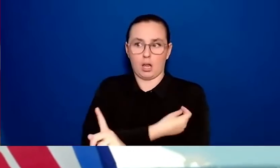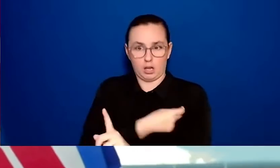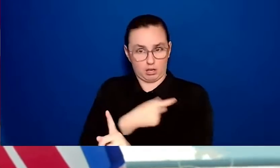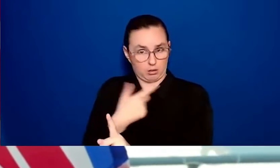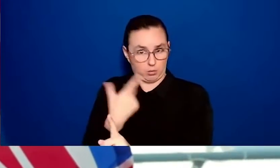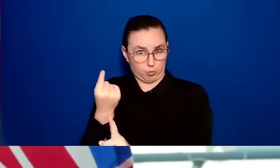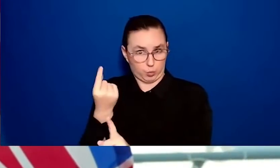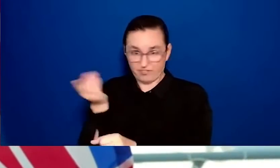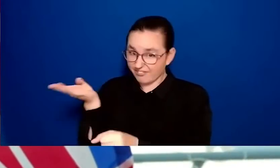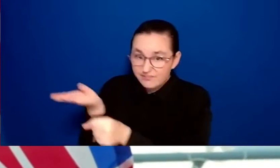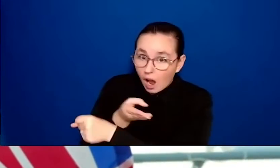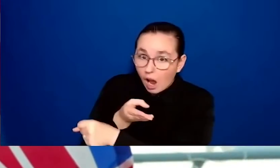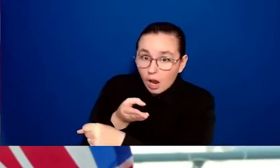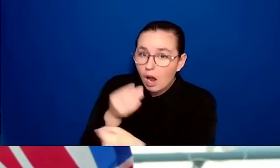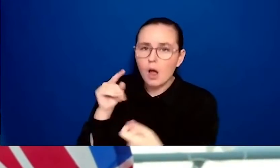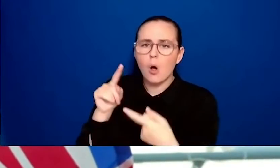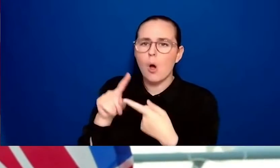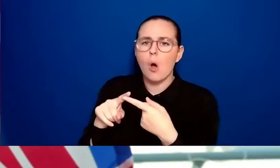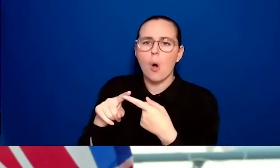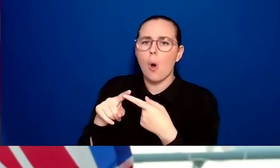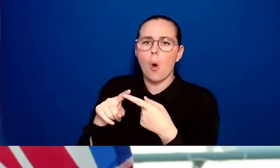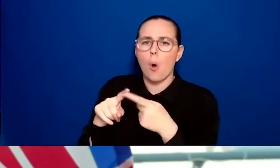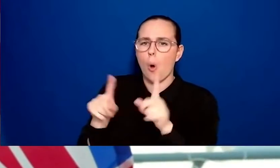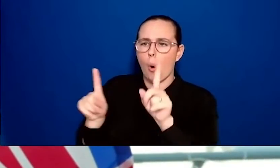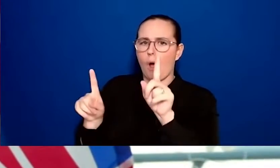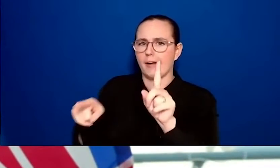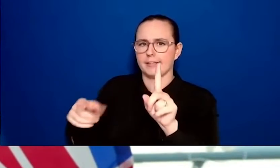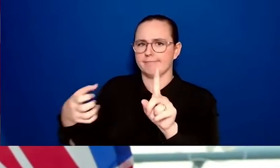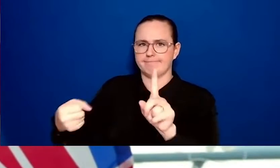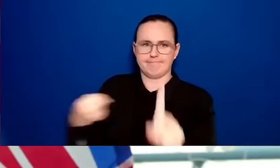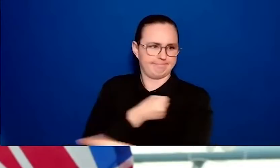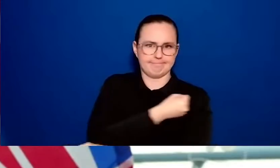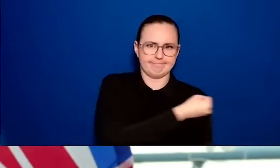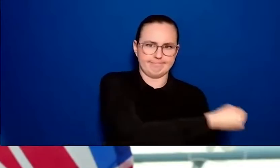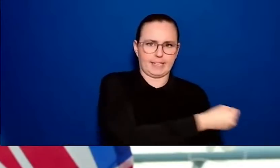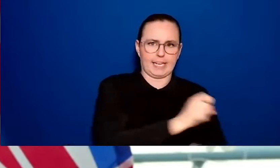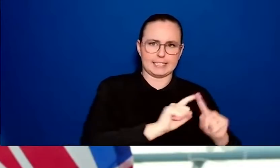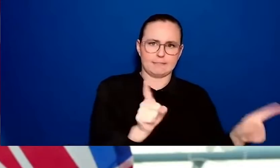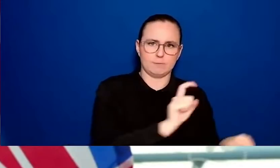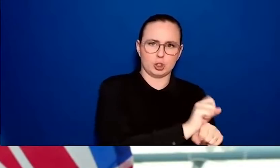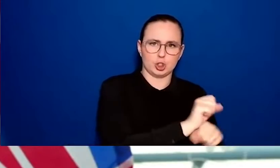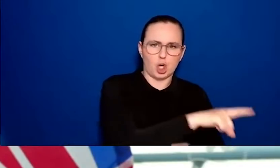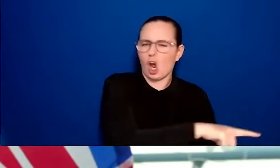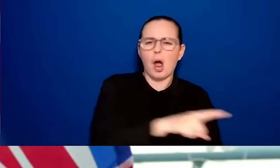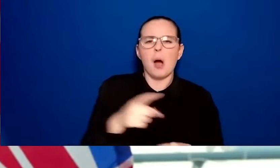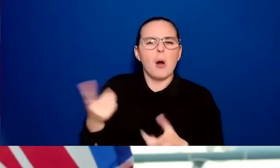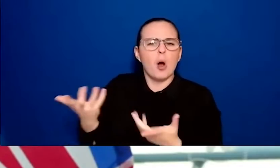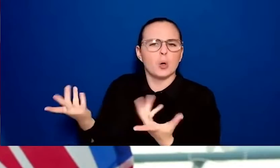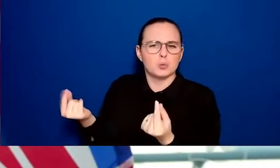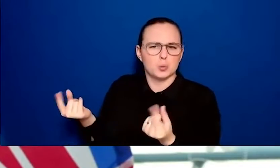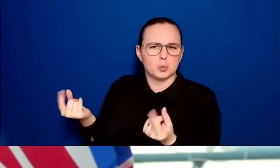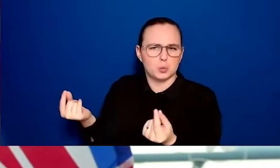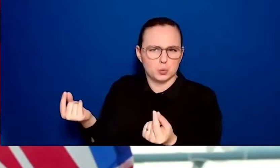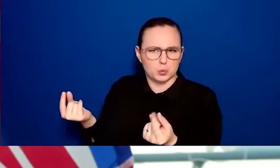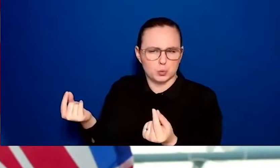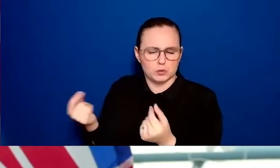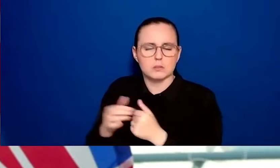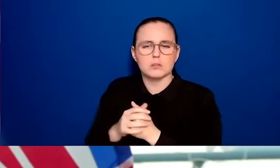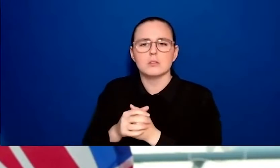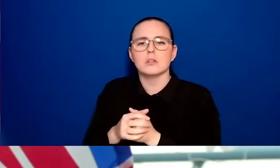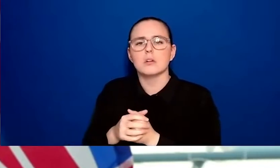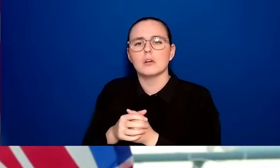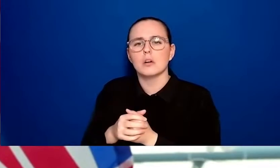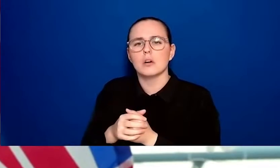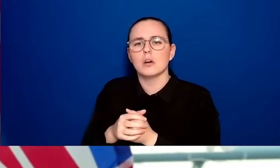restaurants are trying to get used to this vaccine card. Many of them don't have the tools needed to do the scanning. Will there be supports provided